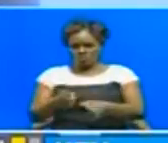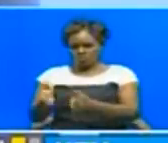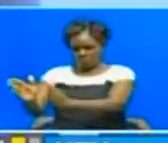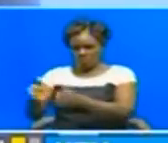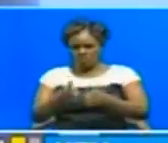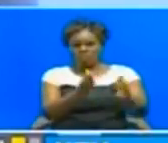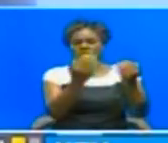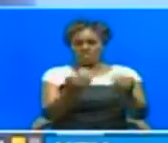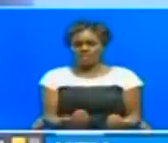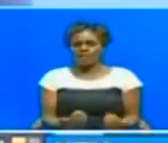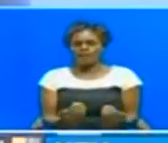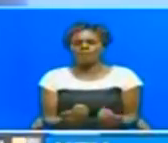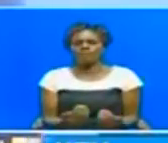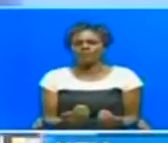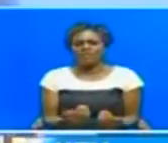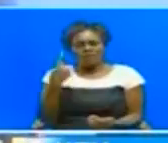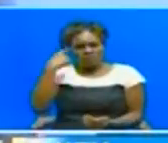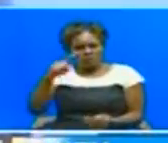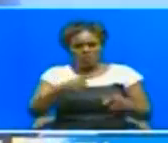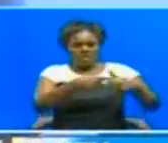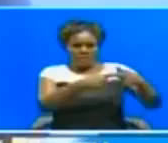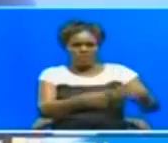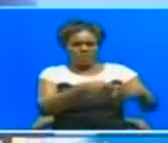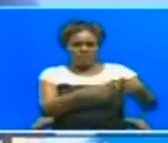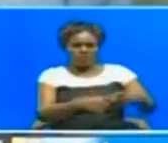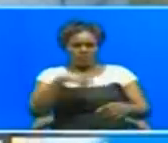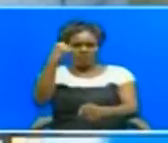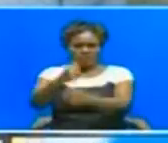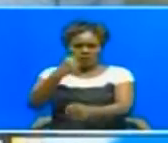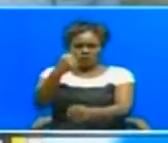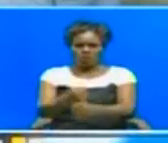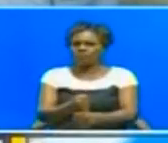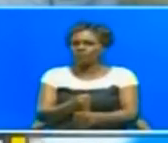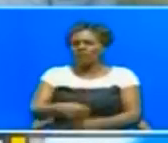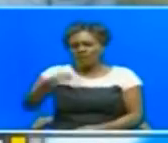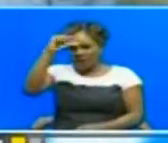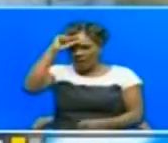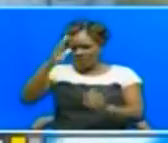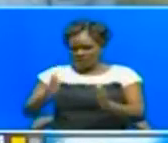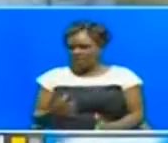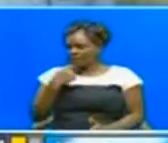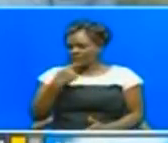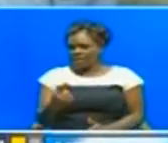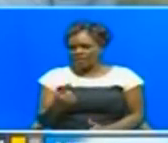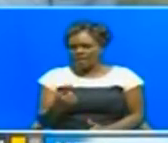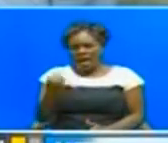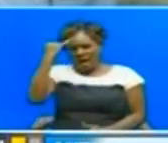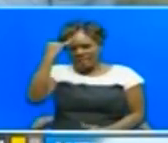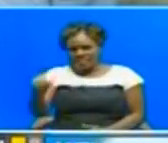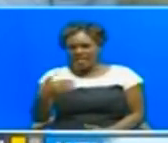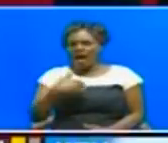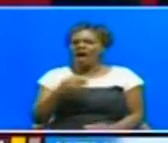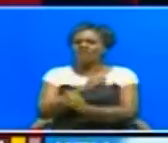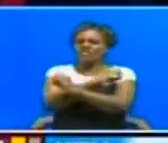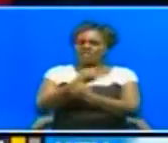required for these equipment to function. The governors claim that they still have no idea from